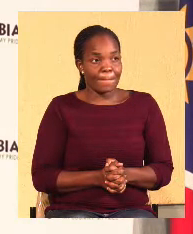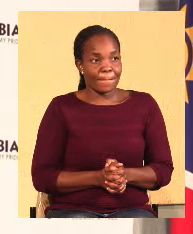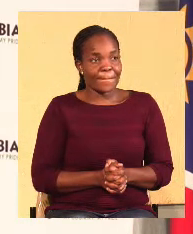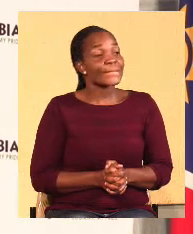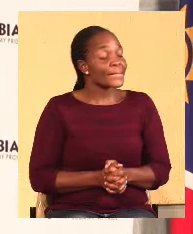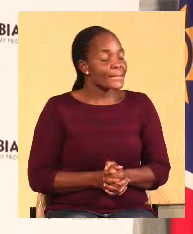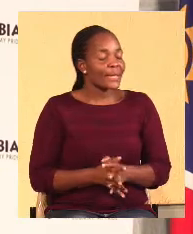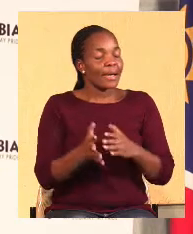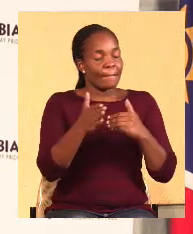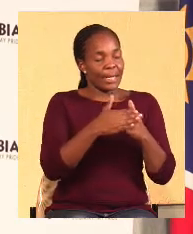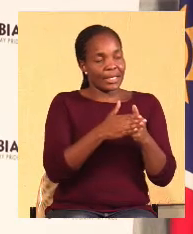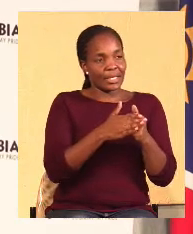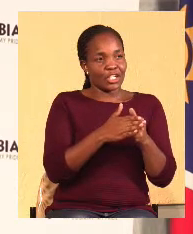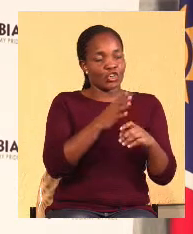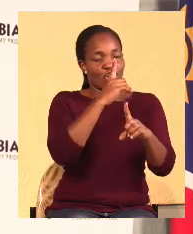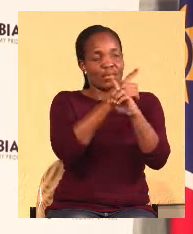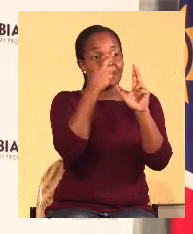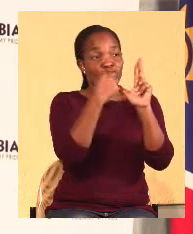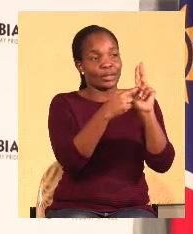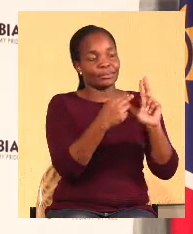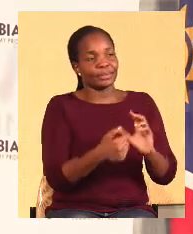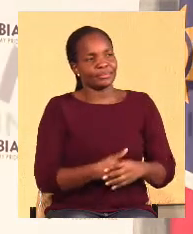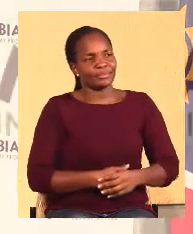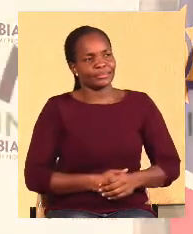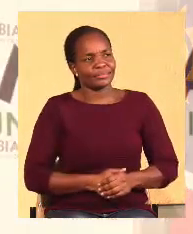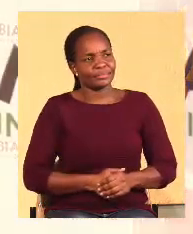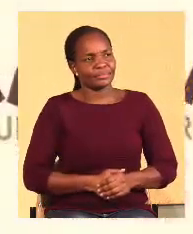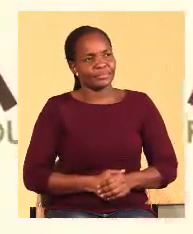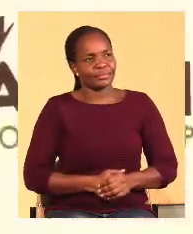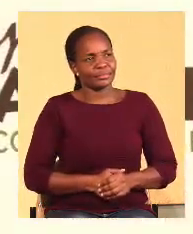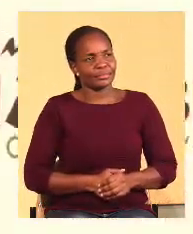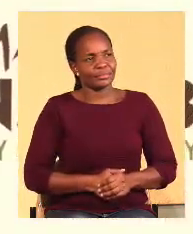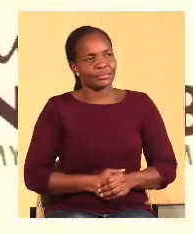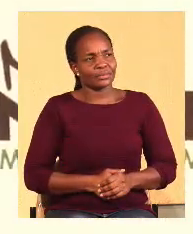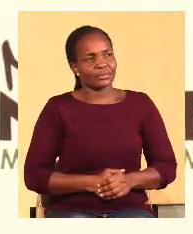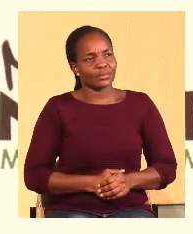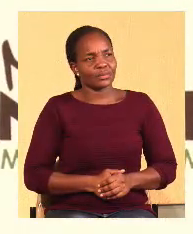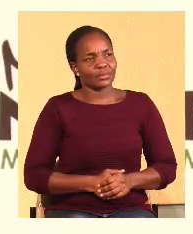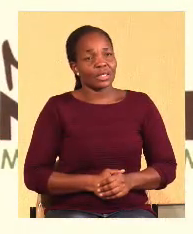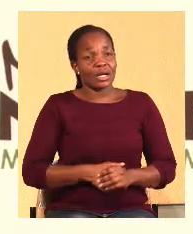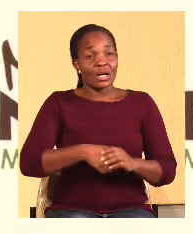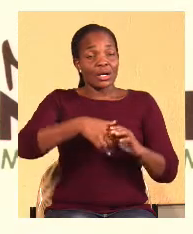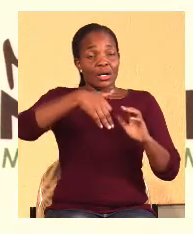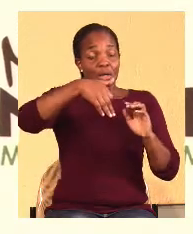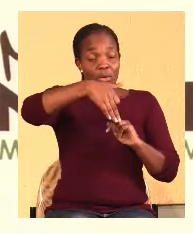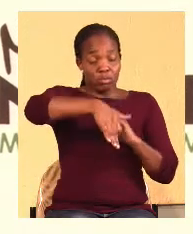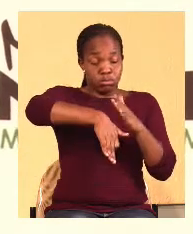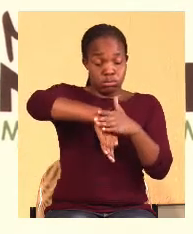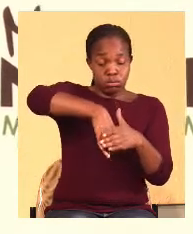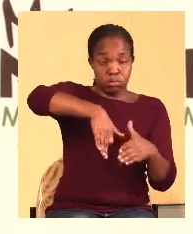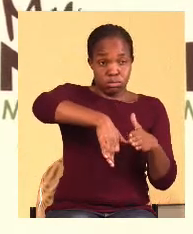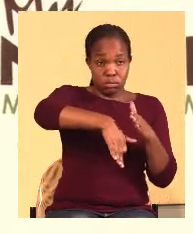for that. Attorney General. Thank you, John. I think Namibia as a nation, we